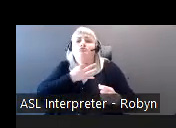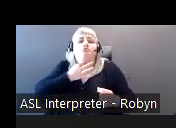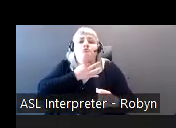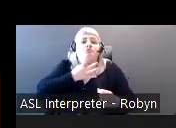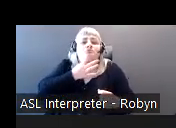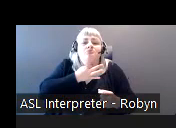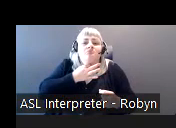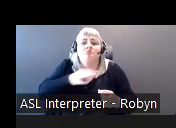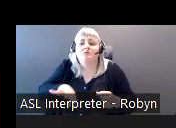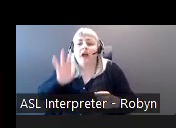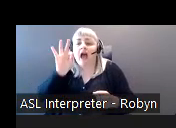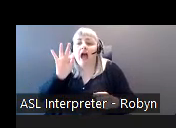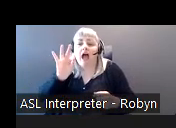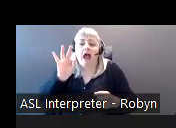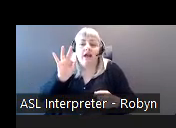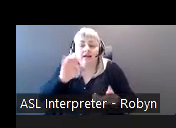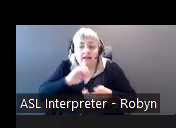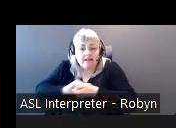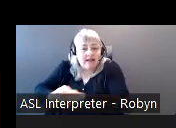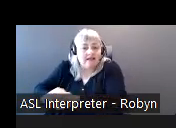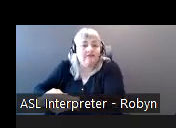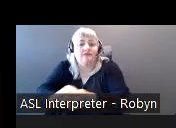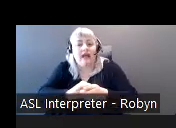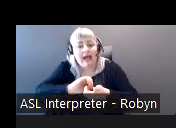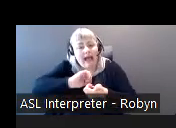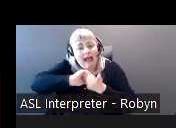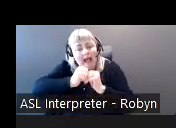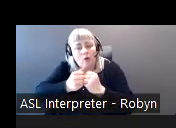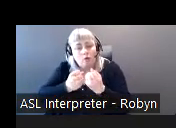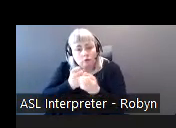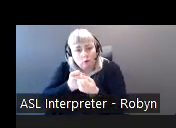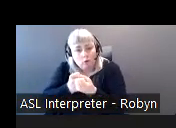can support ourselves and each other.